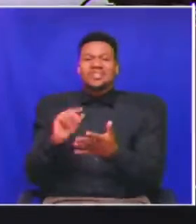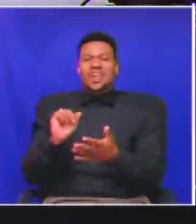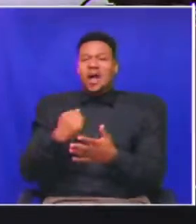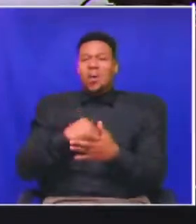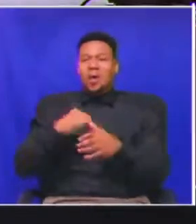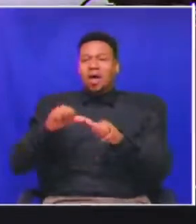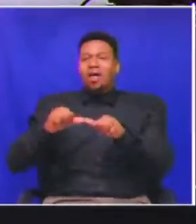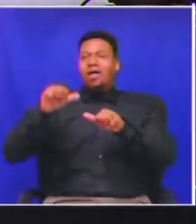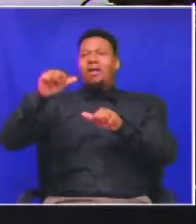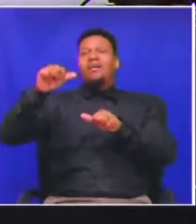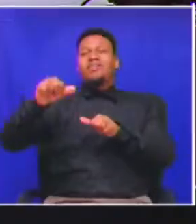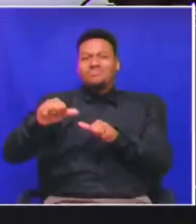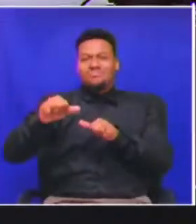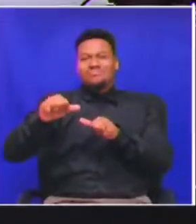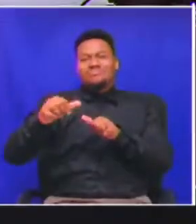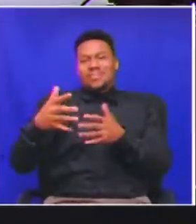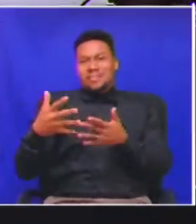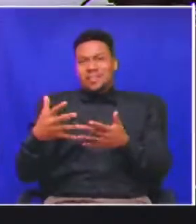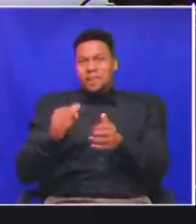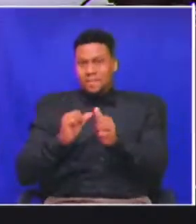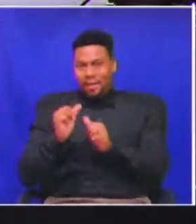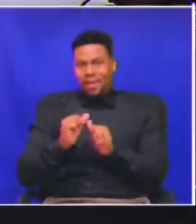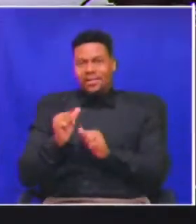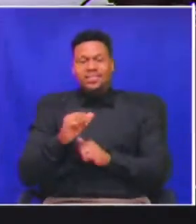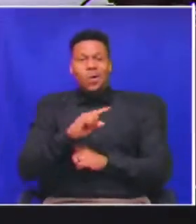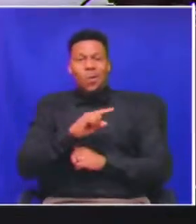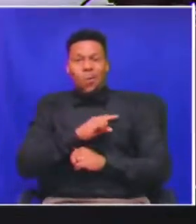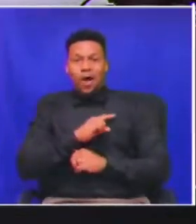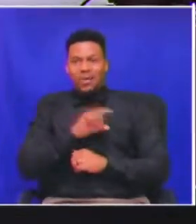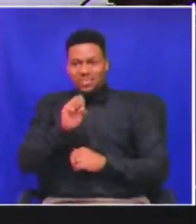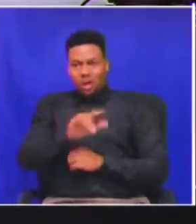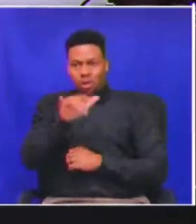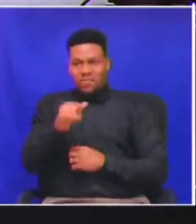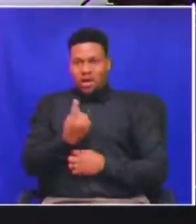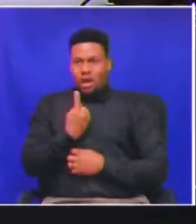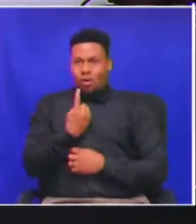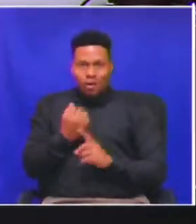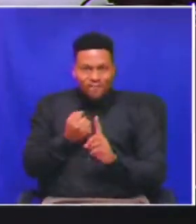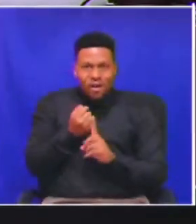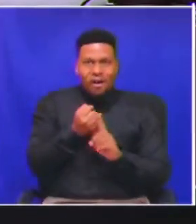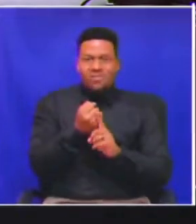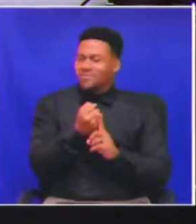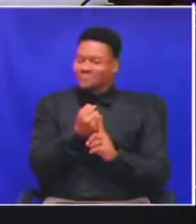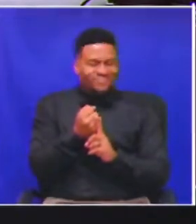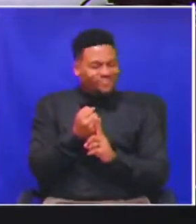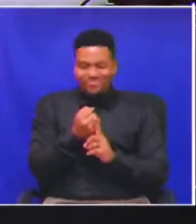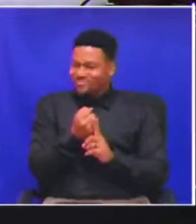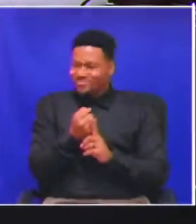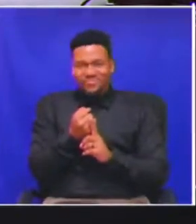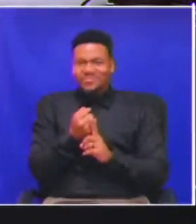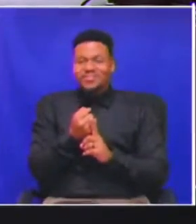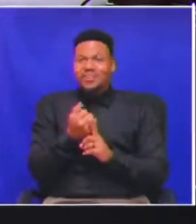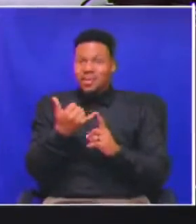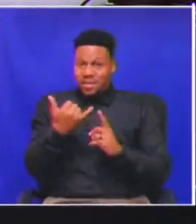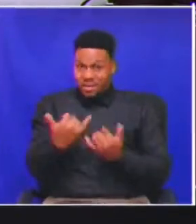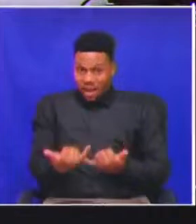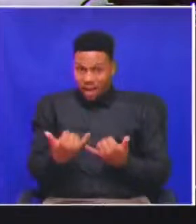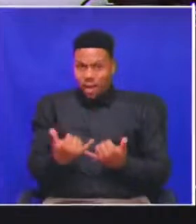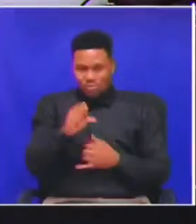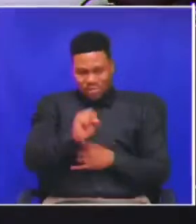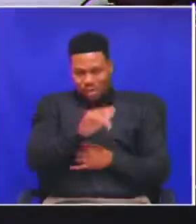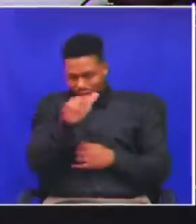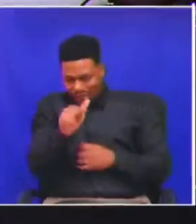South Africa as a lone member of the G20 that articulates these issues. It is now the